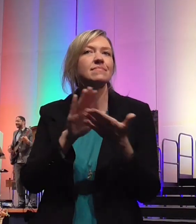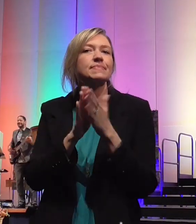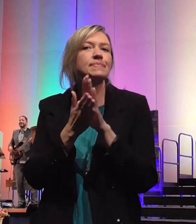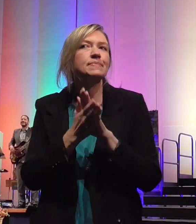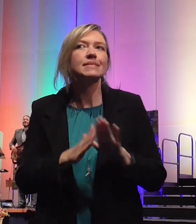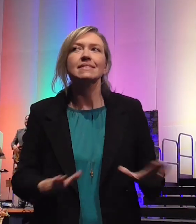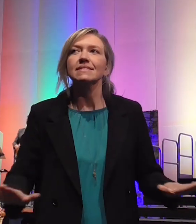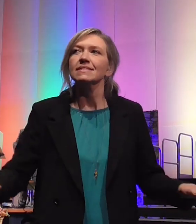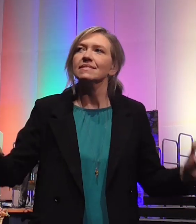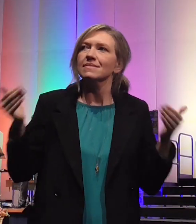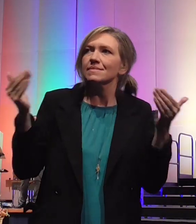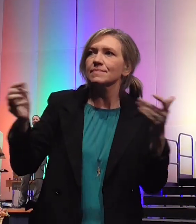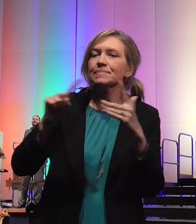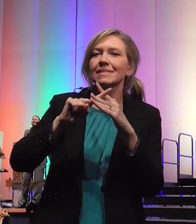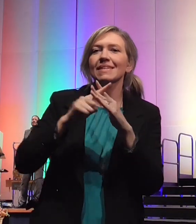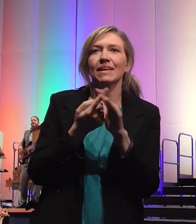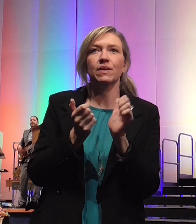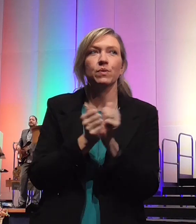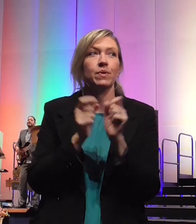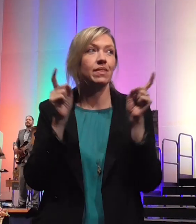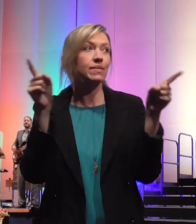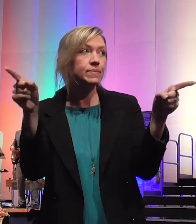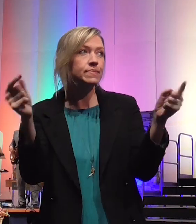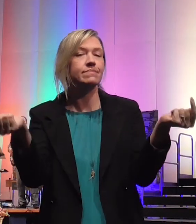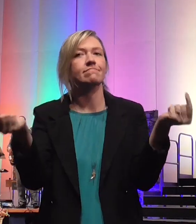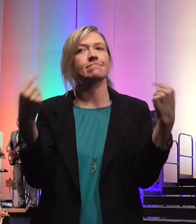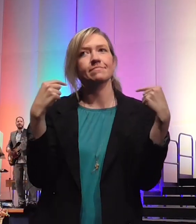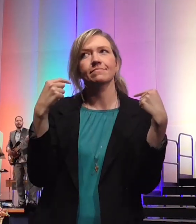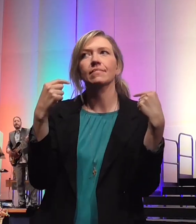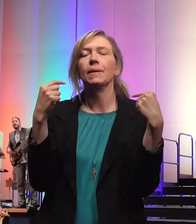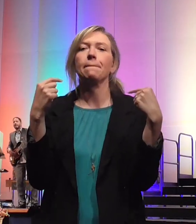Let peace begin with you and I.